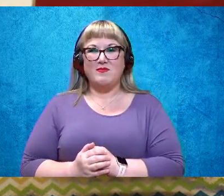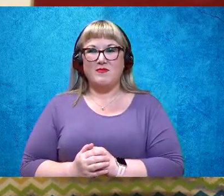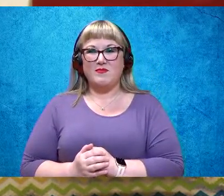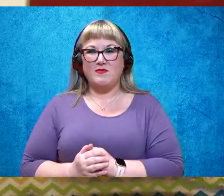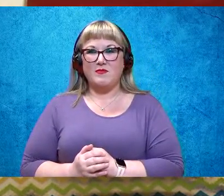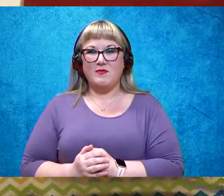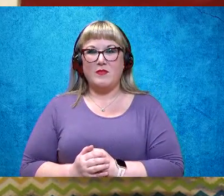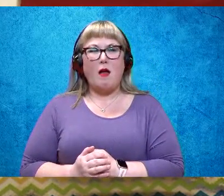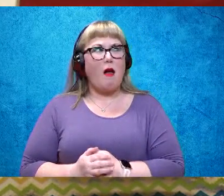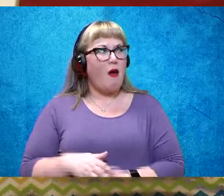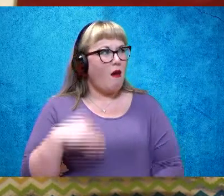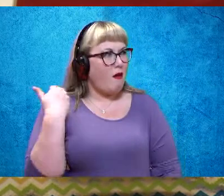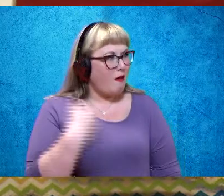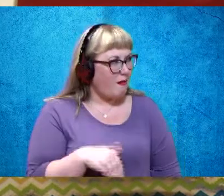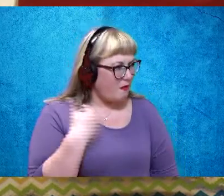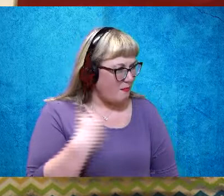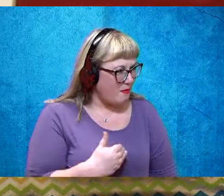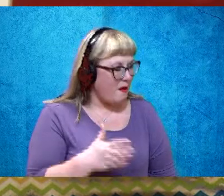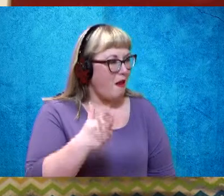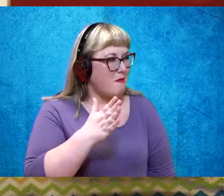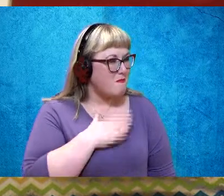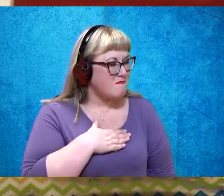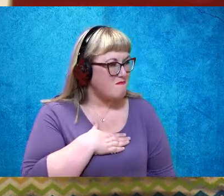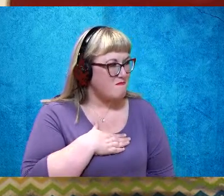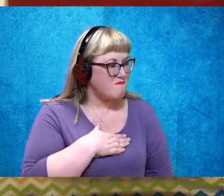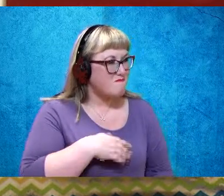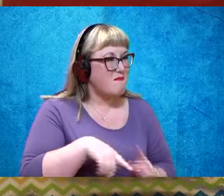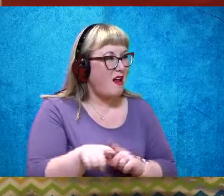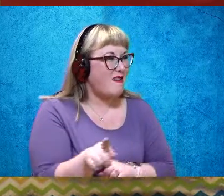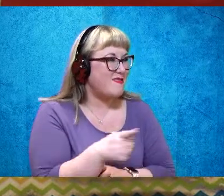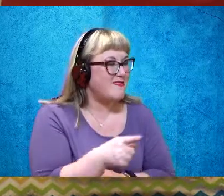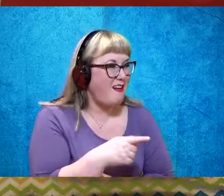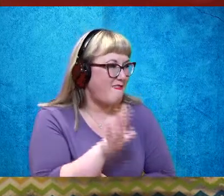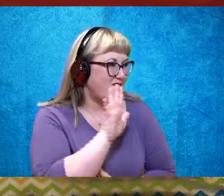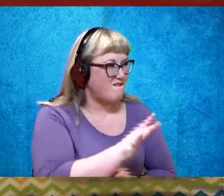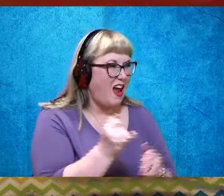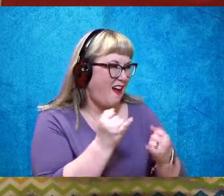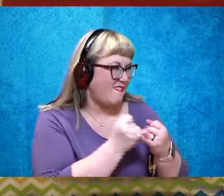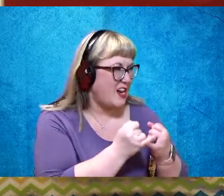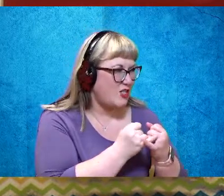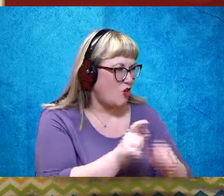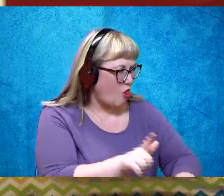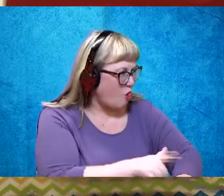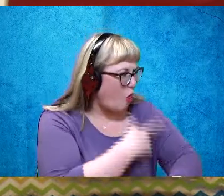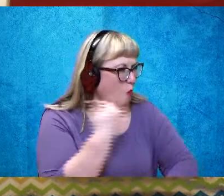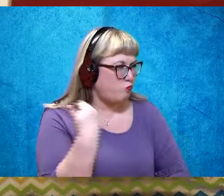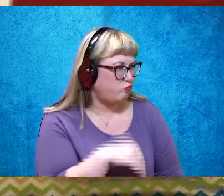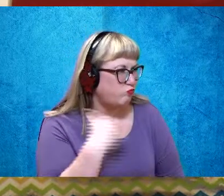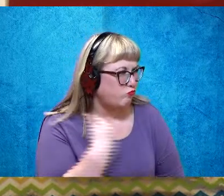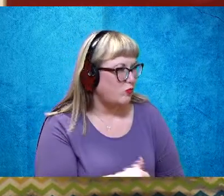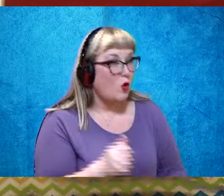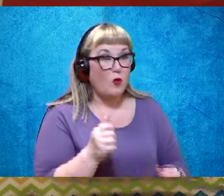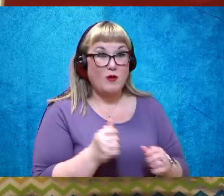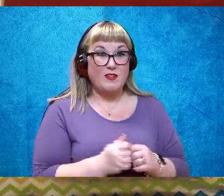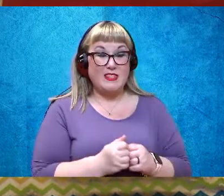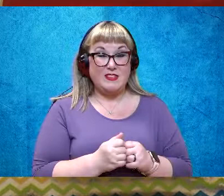Just think, said the robin, my tail is 5 inches long. And with that,